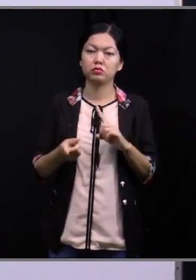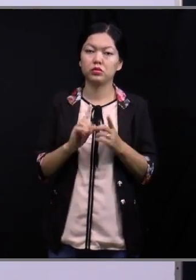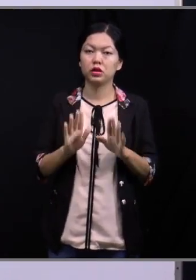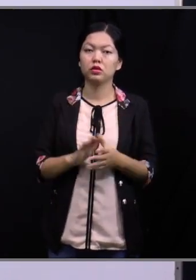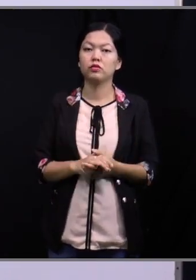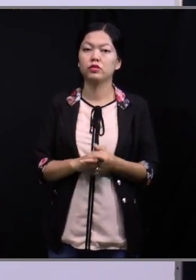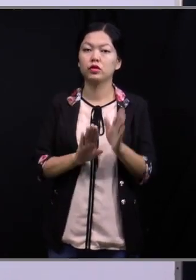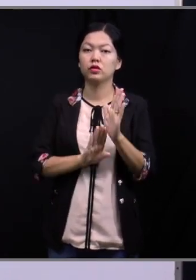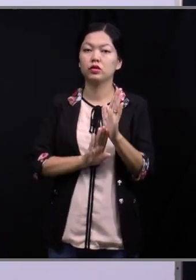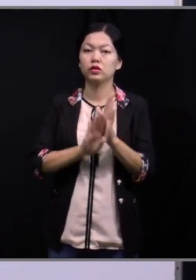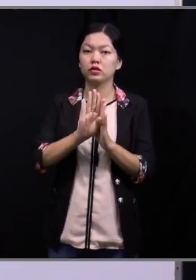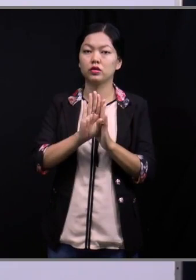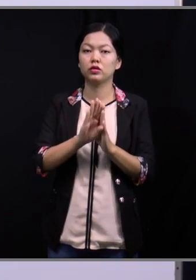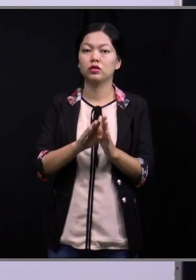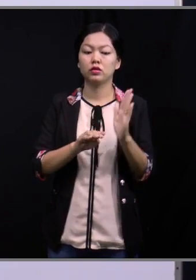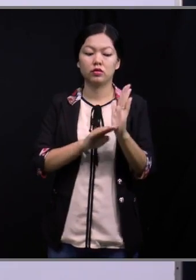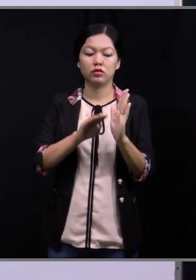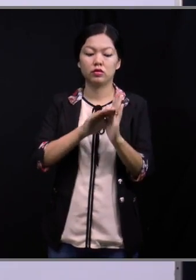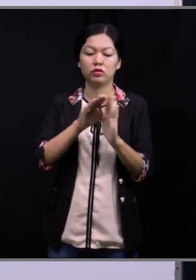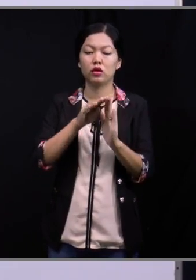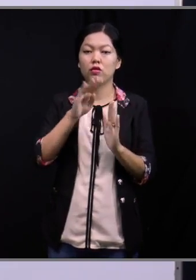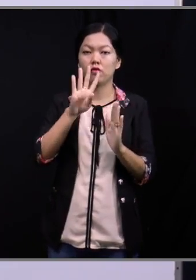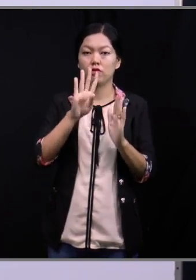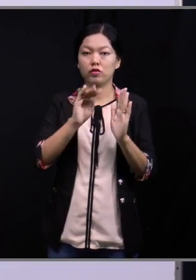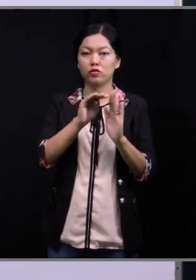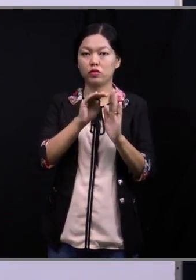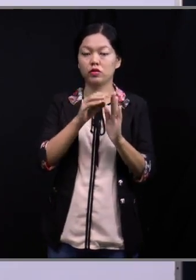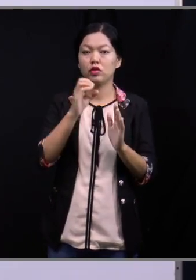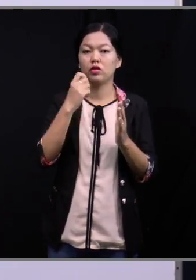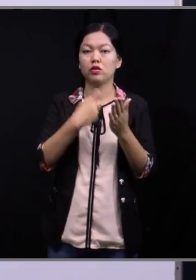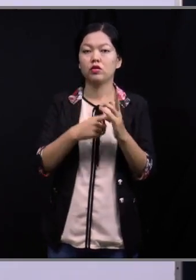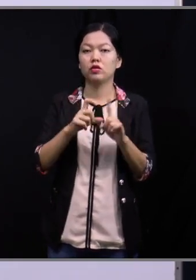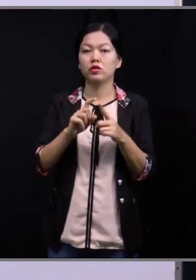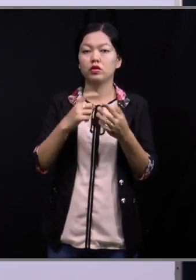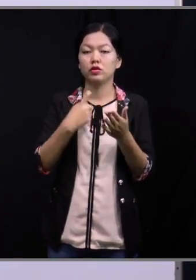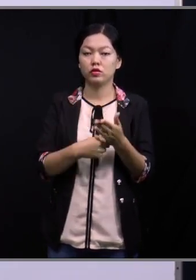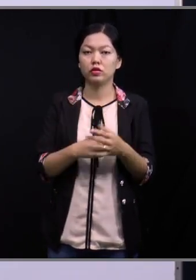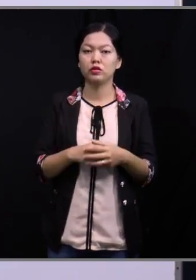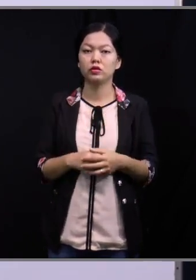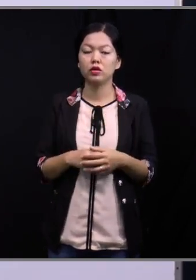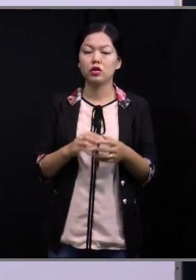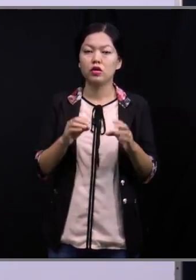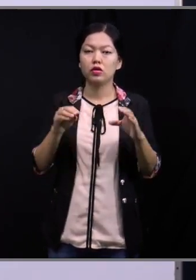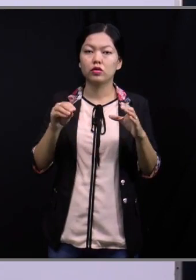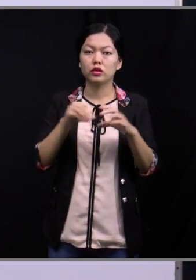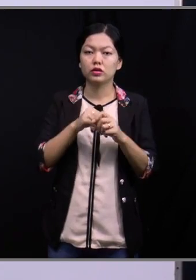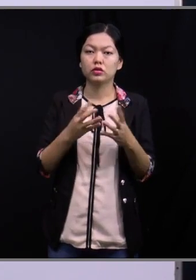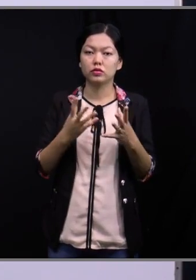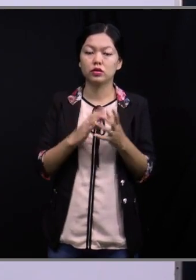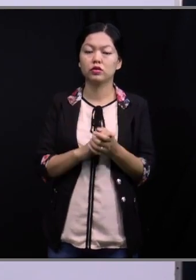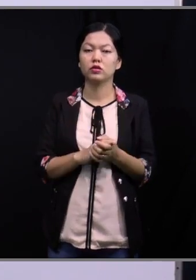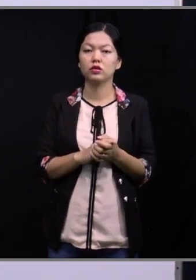the order. The order consists of, or it's an assemblage of closely related